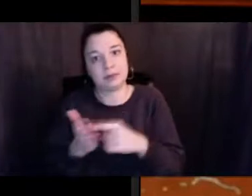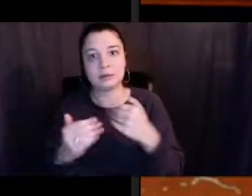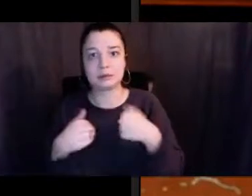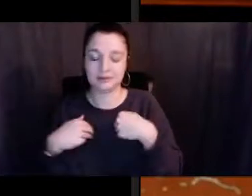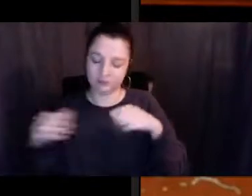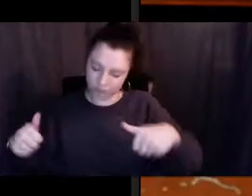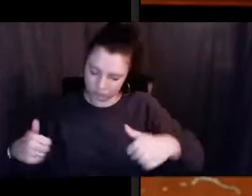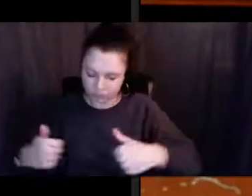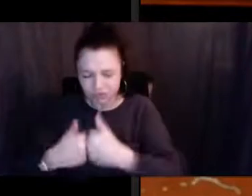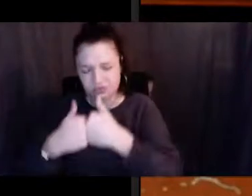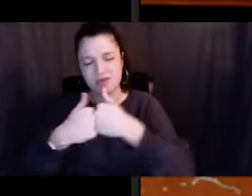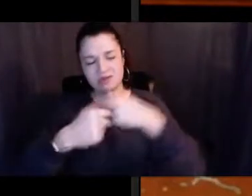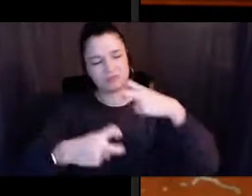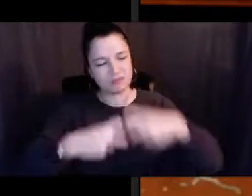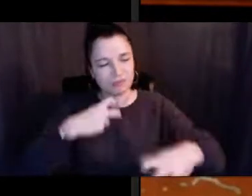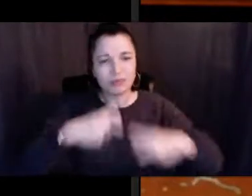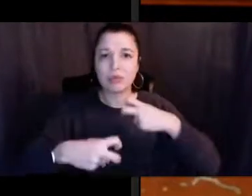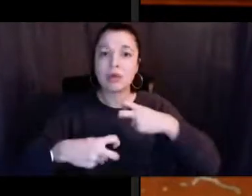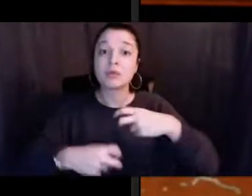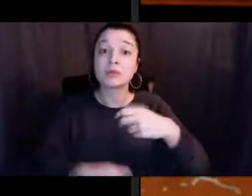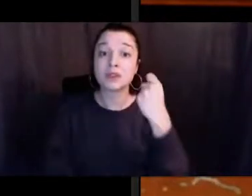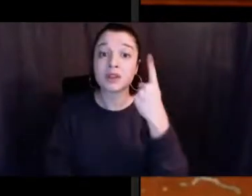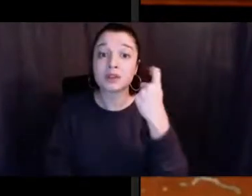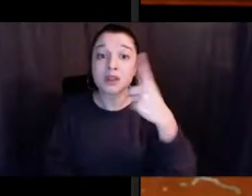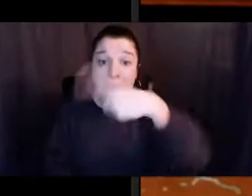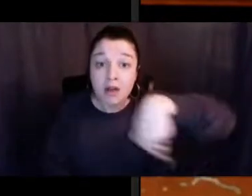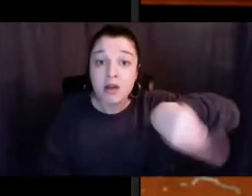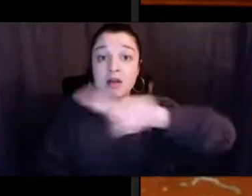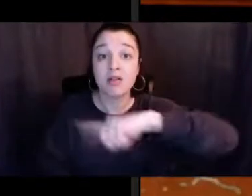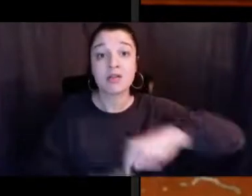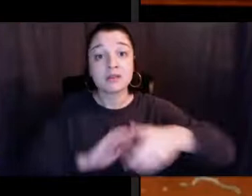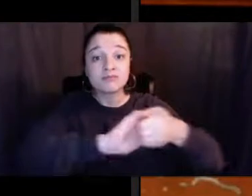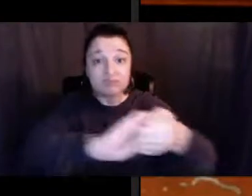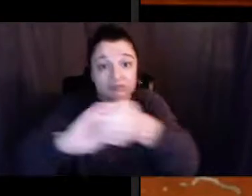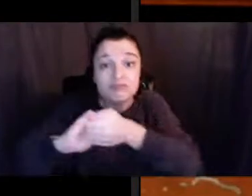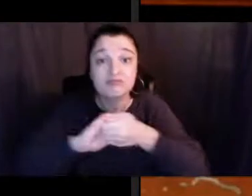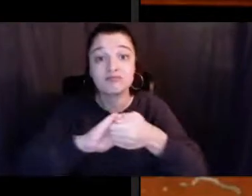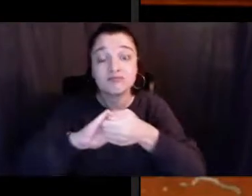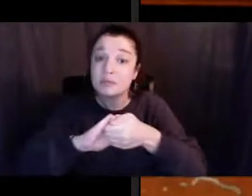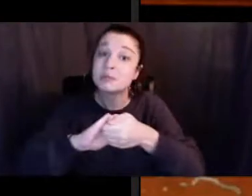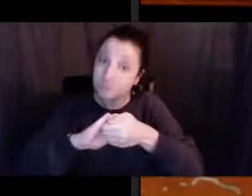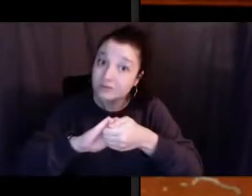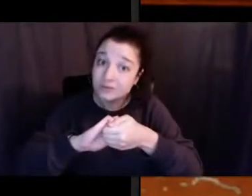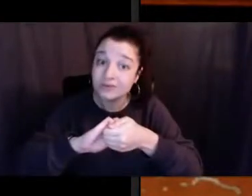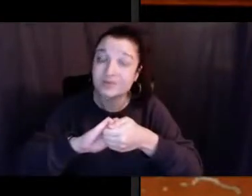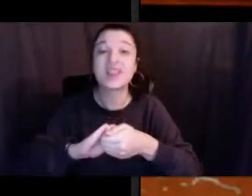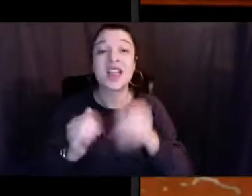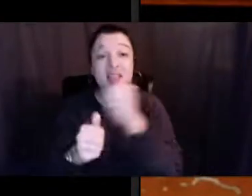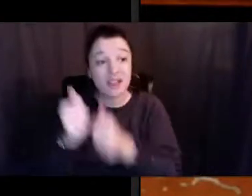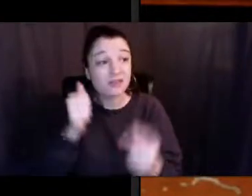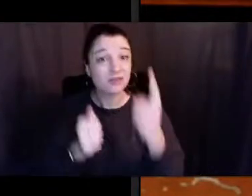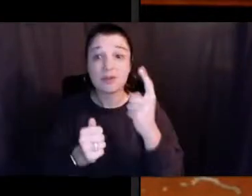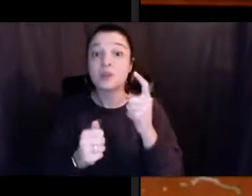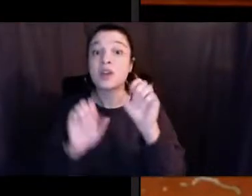in this together. And all of you and your classmates and your friends and your family, everybody has a role to play to help